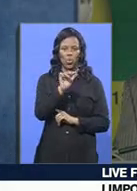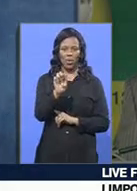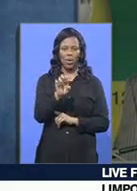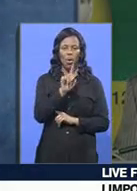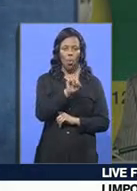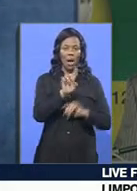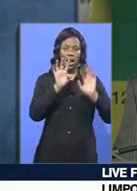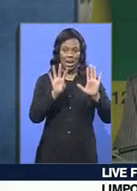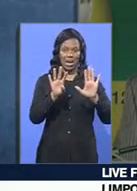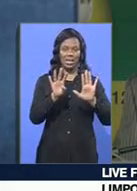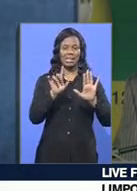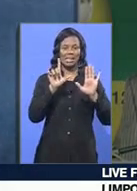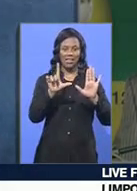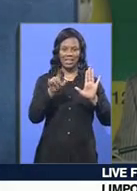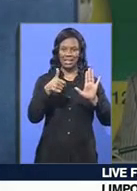when students